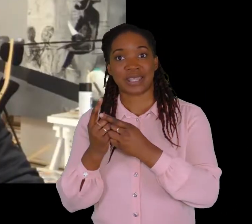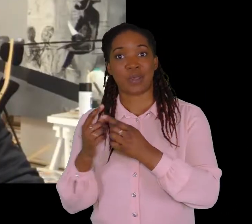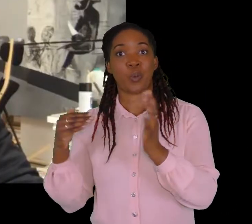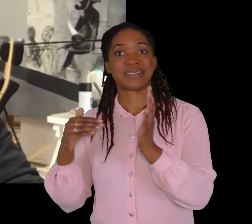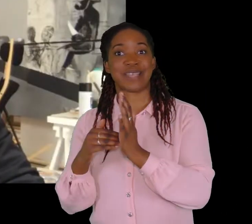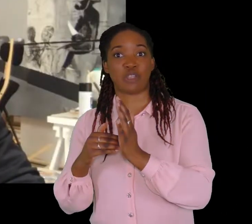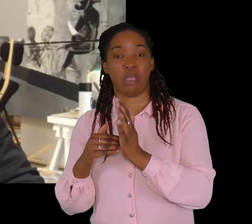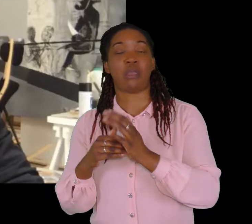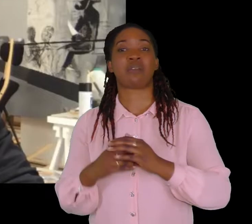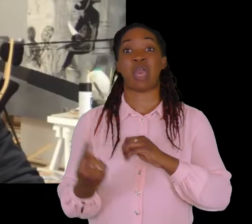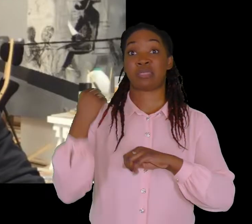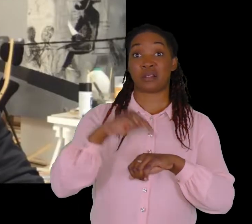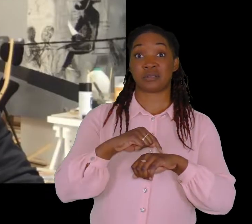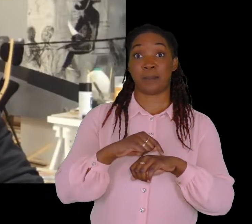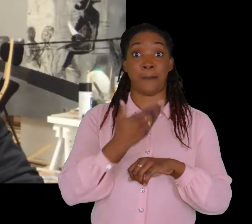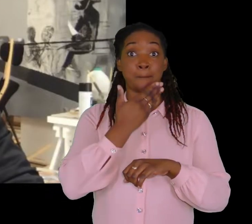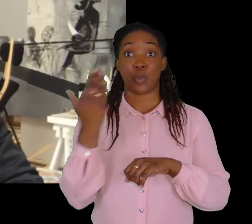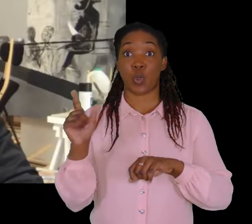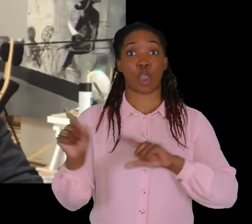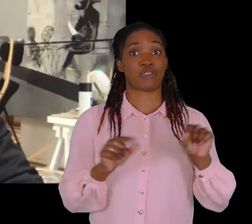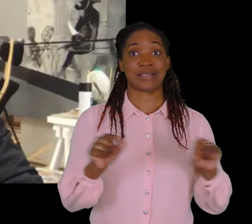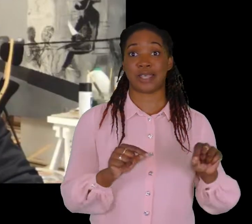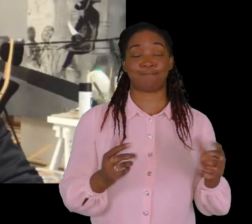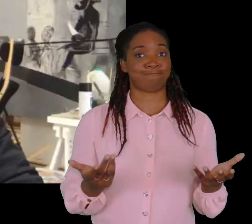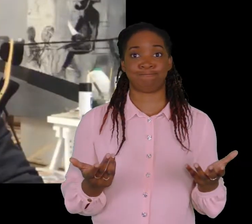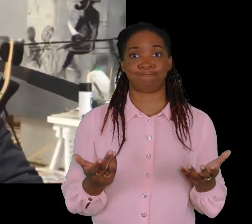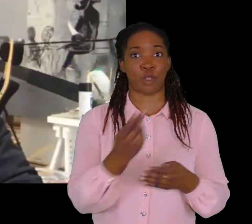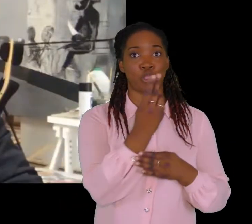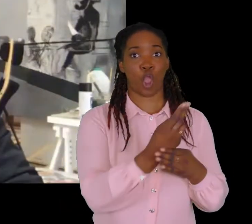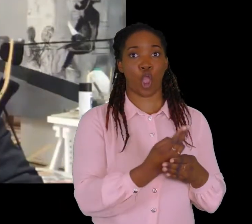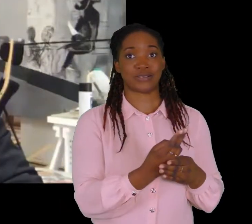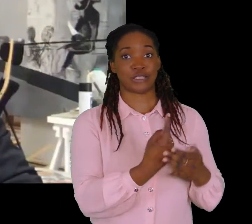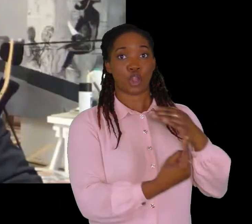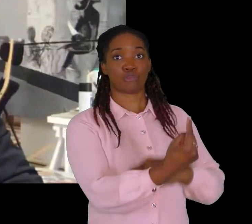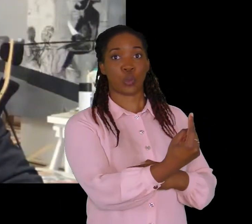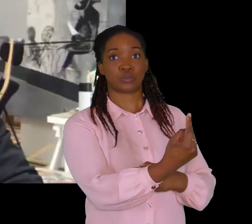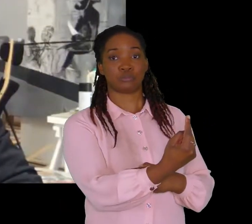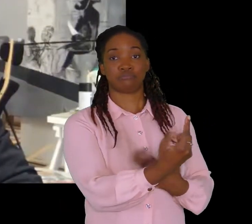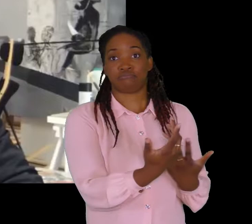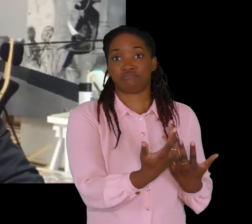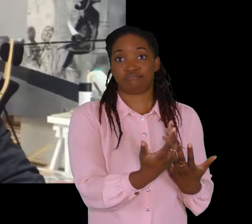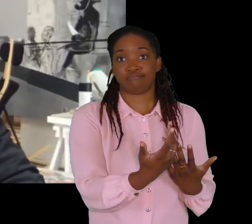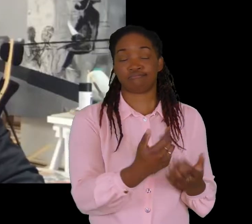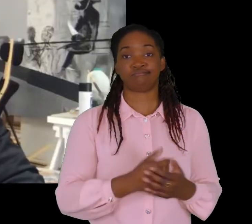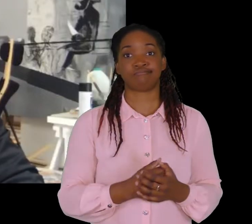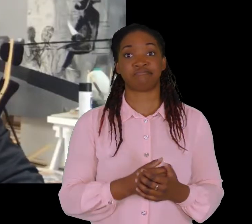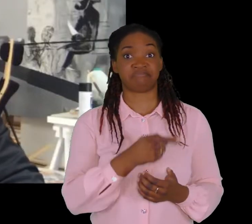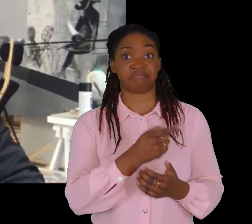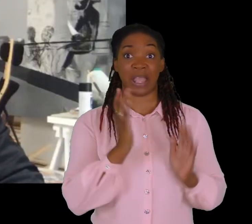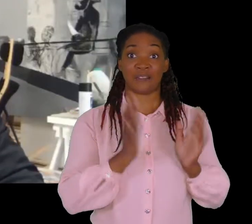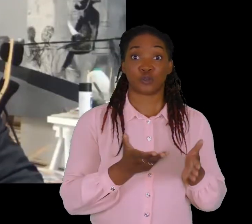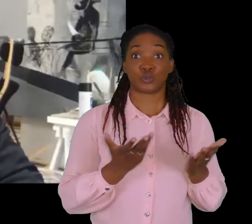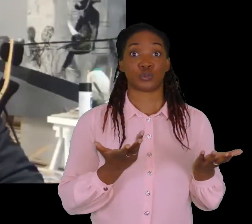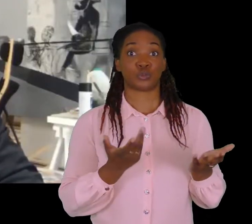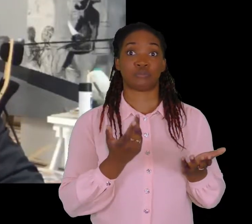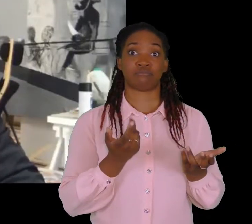in Zaria. In those days, there were no curators. The artist was on their own, basically, to